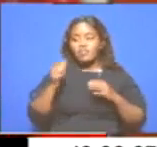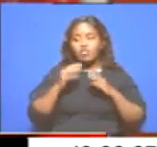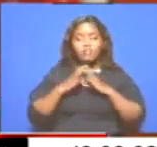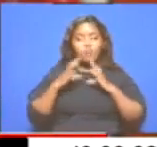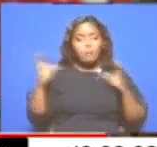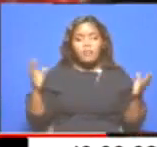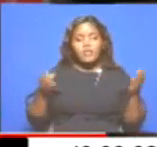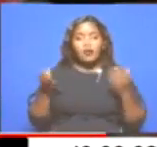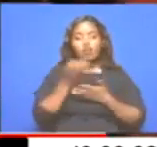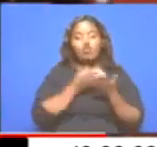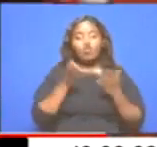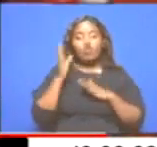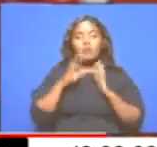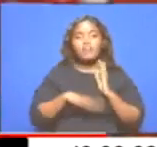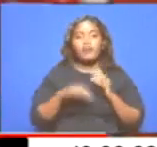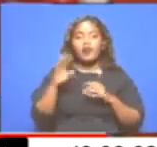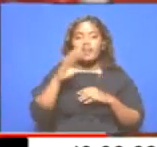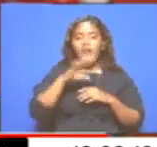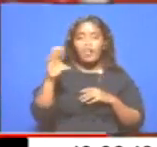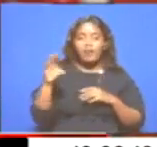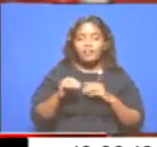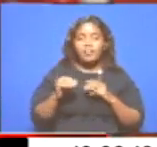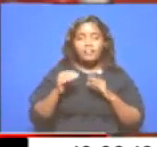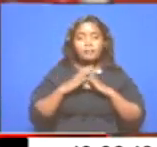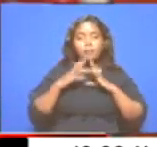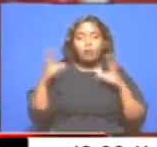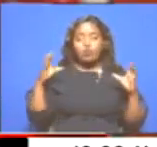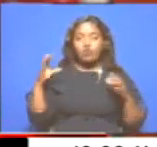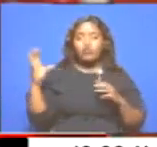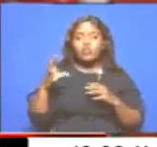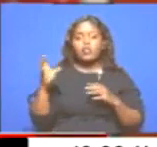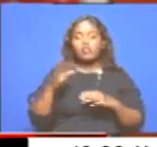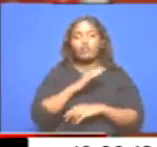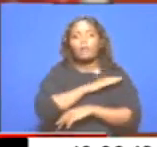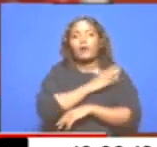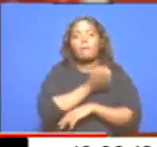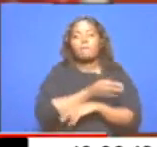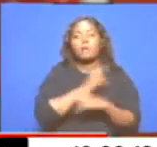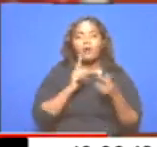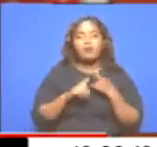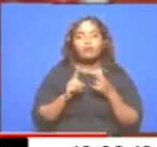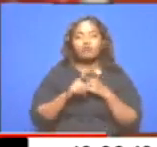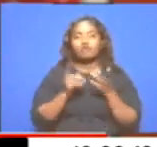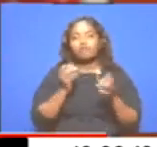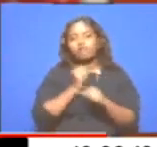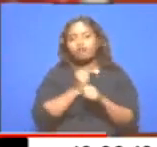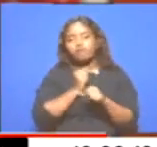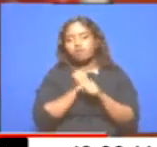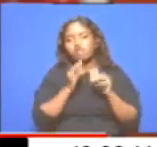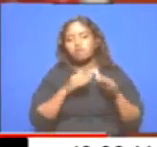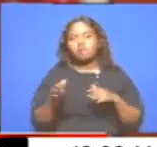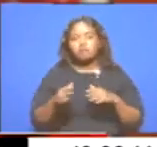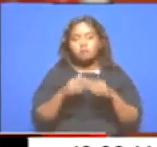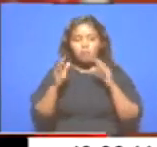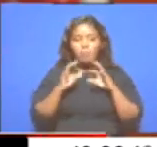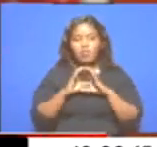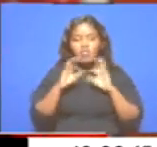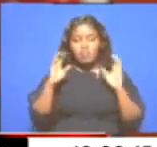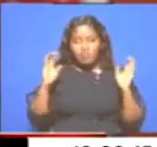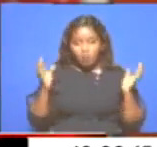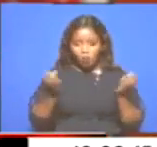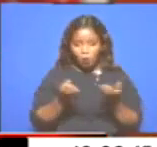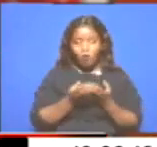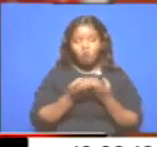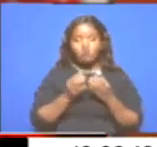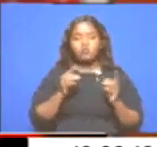Africa economy. So huge consumer power, huge buying opportunity in this part of the world. And yes, we, for